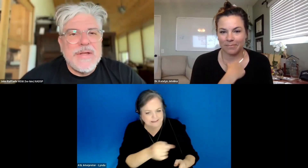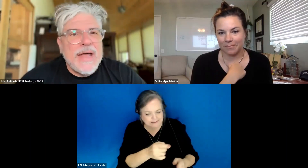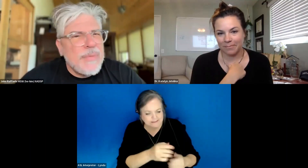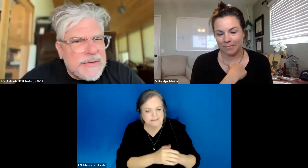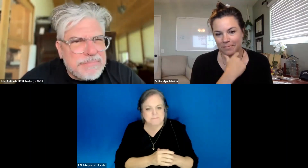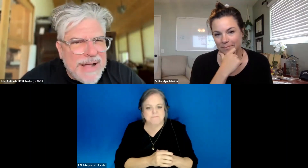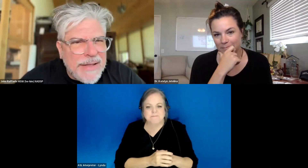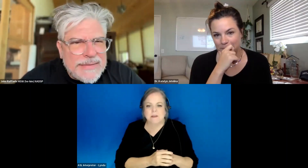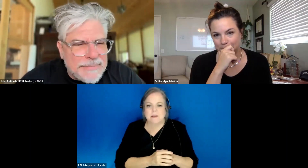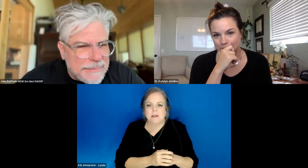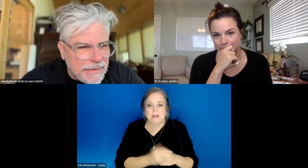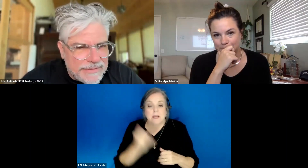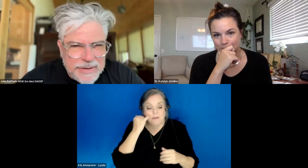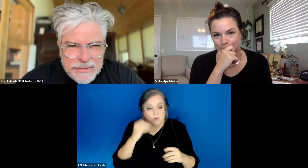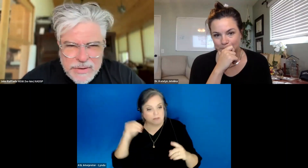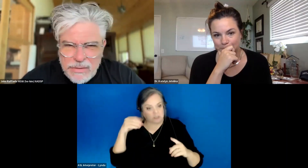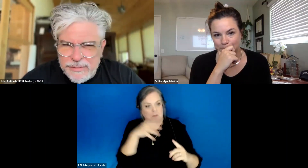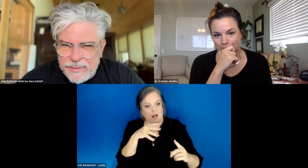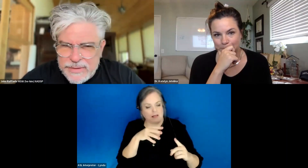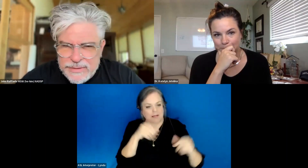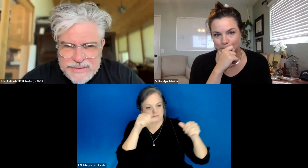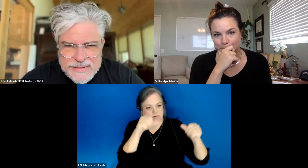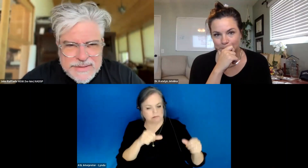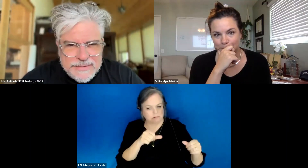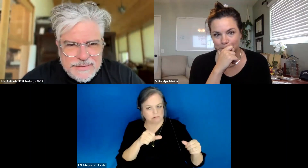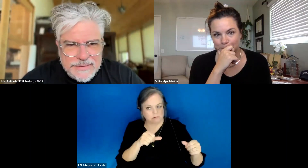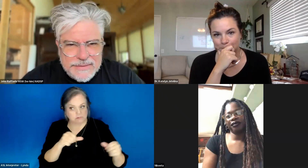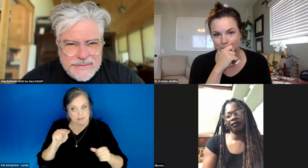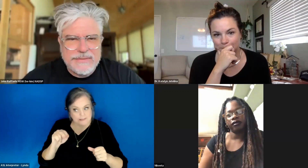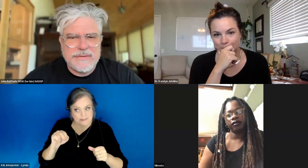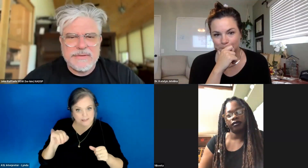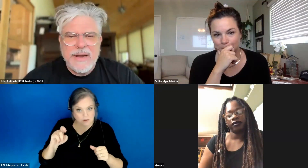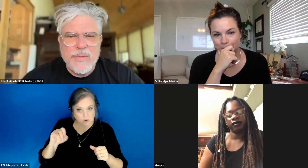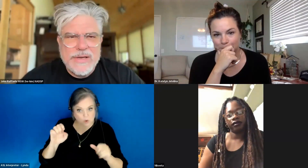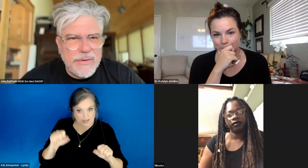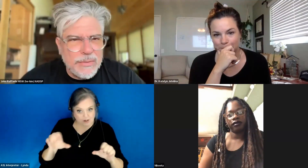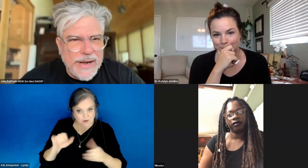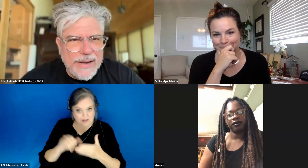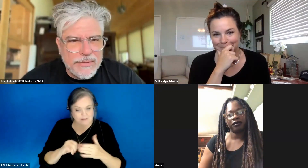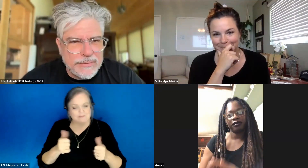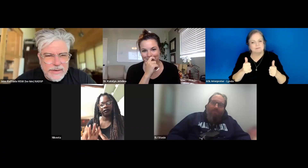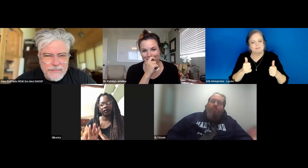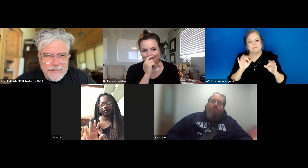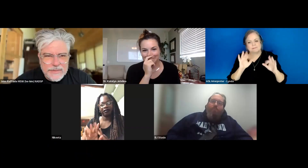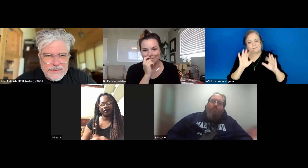And if we could spotlight them, that'd be awesome. And I don't know, Nicole, I don't know if you could do that and get, there we go.